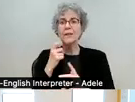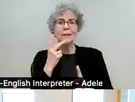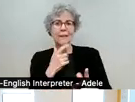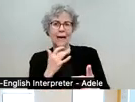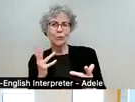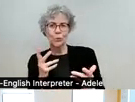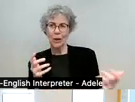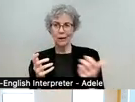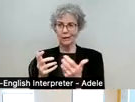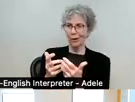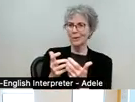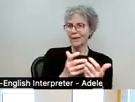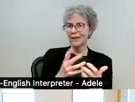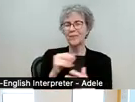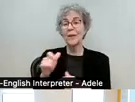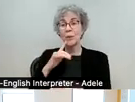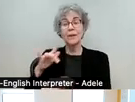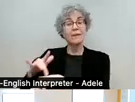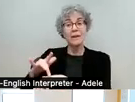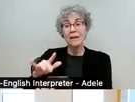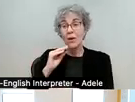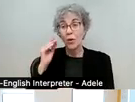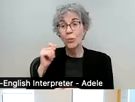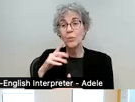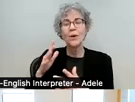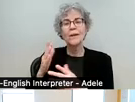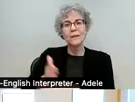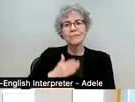vacant homes, we've repurposed them for people that might need